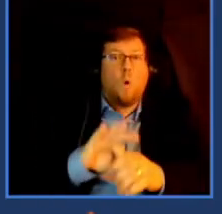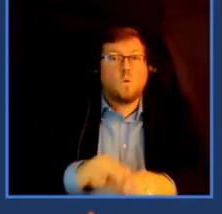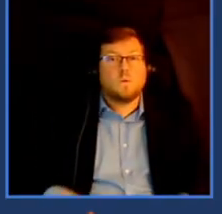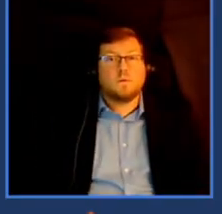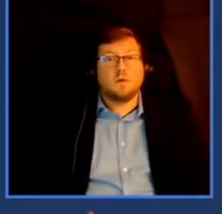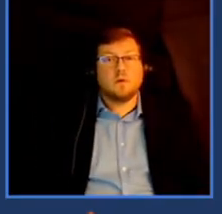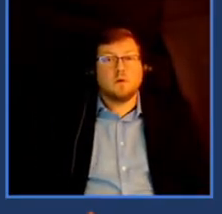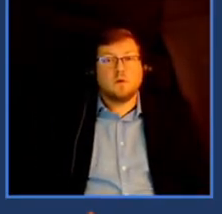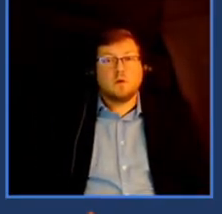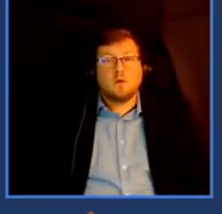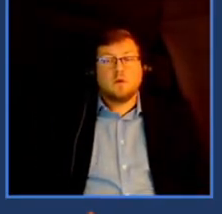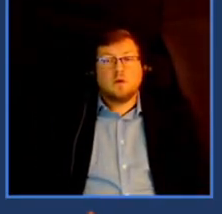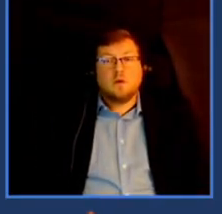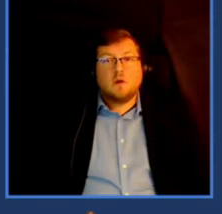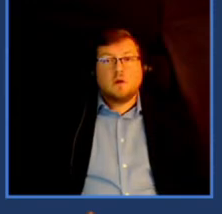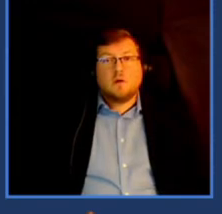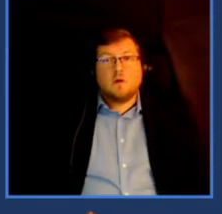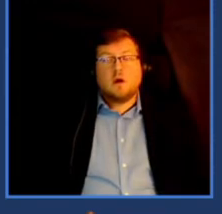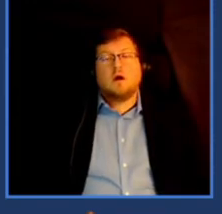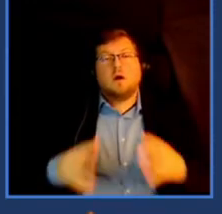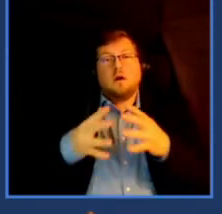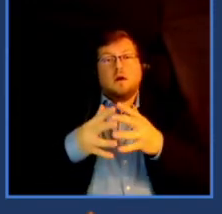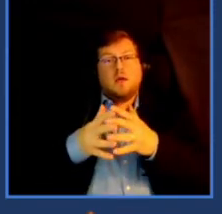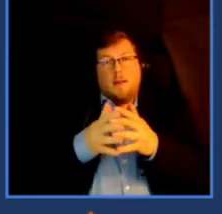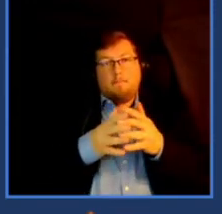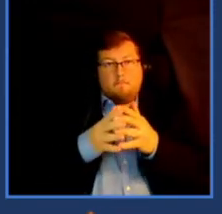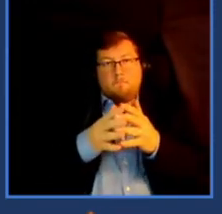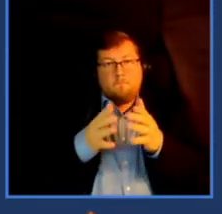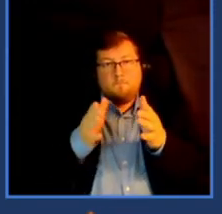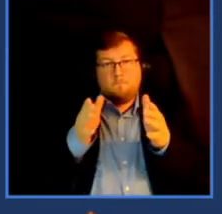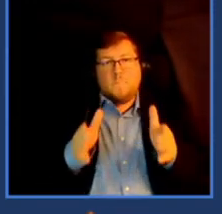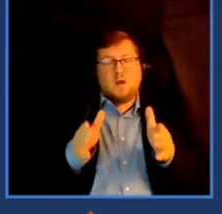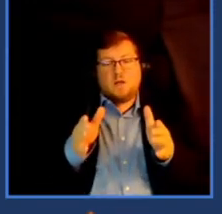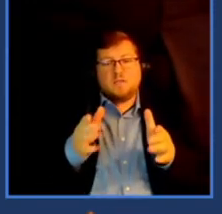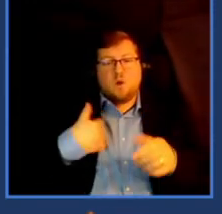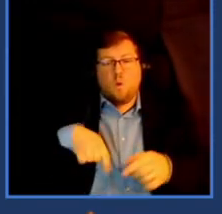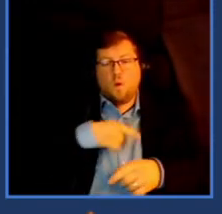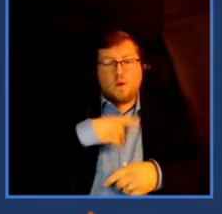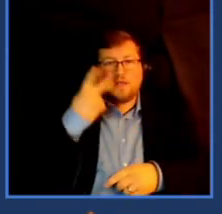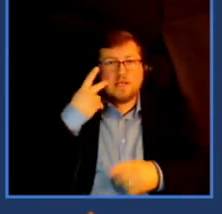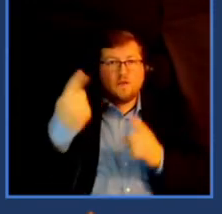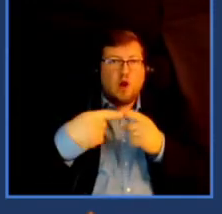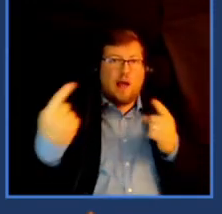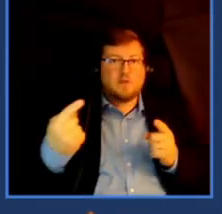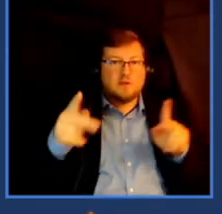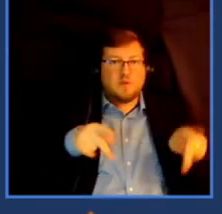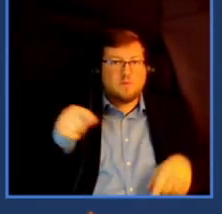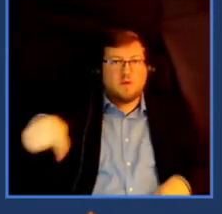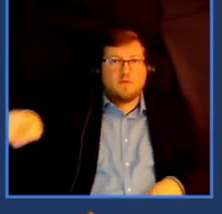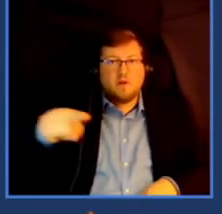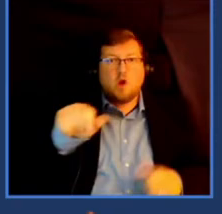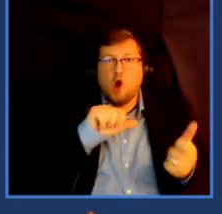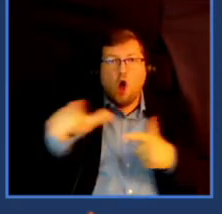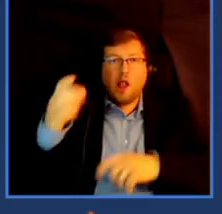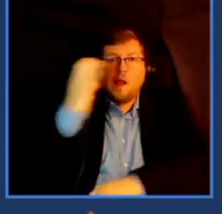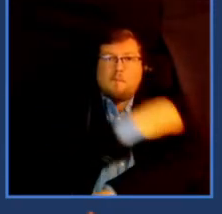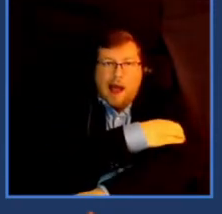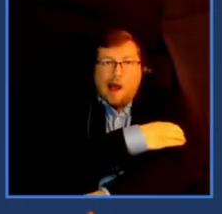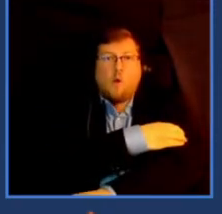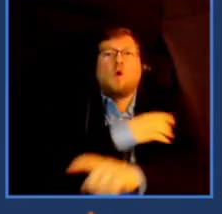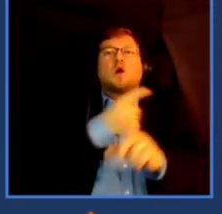as our opposition friends are finding out, all power flows from the